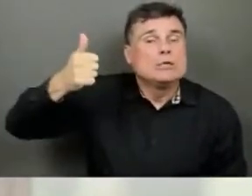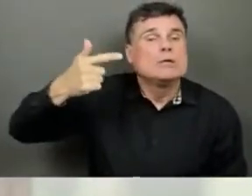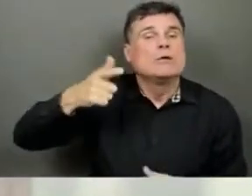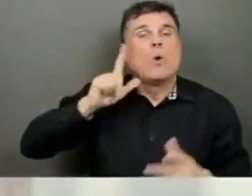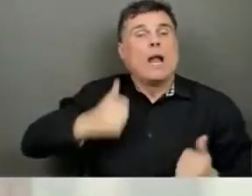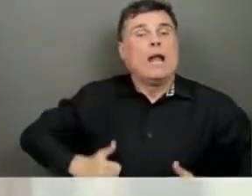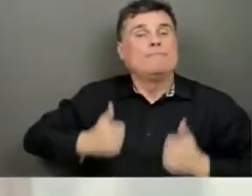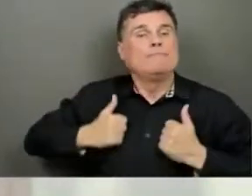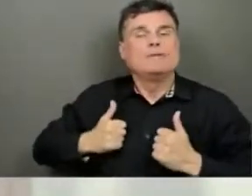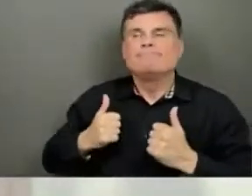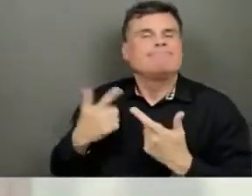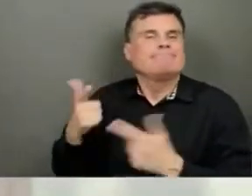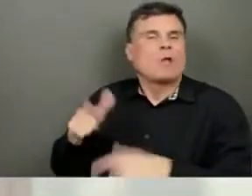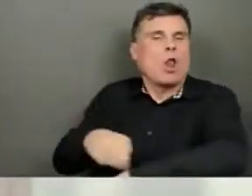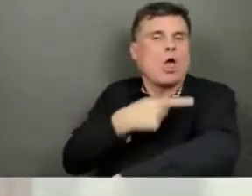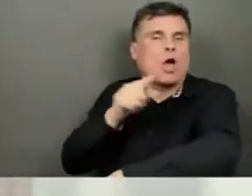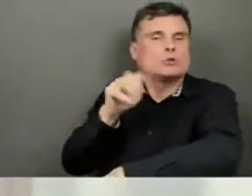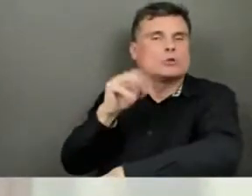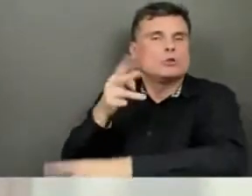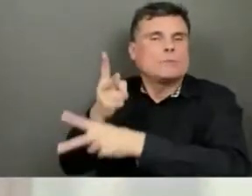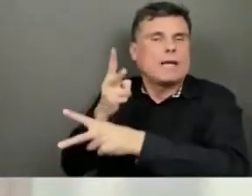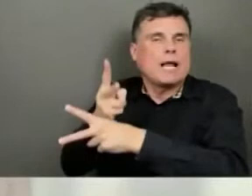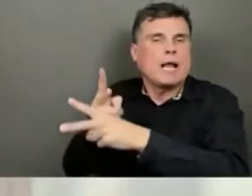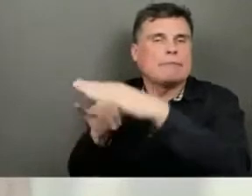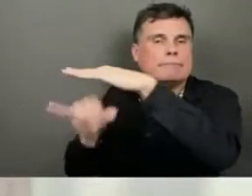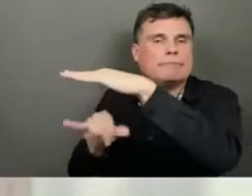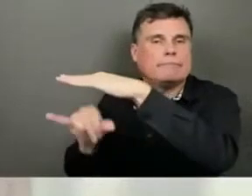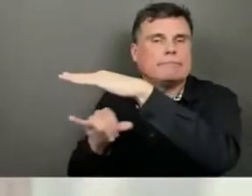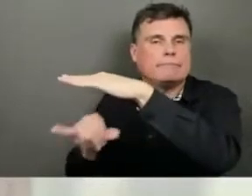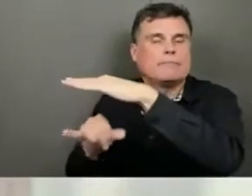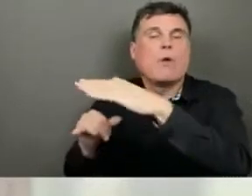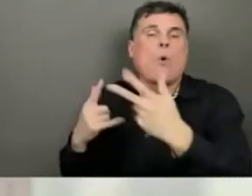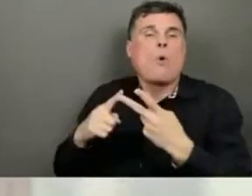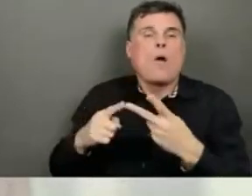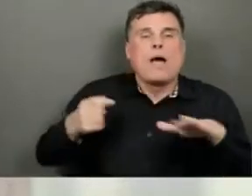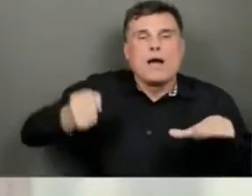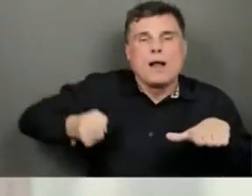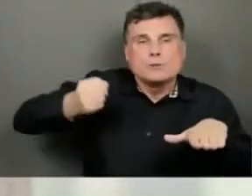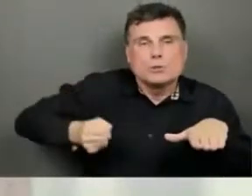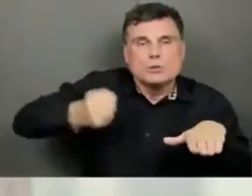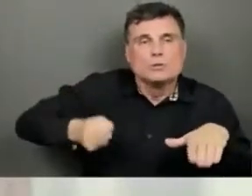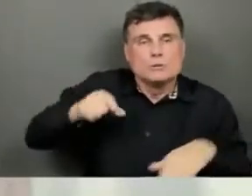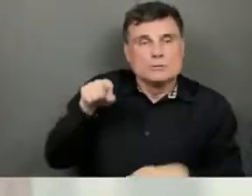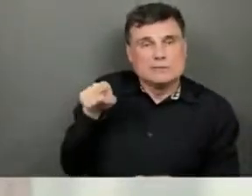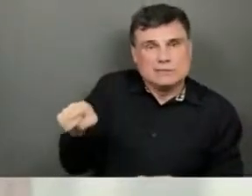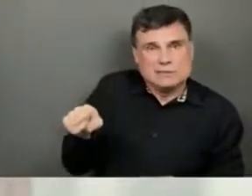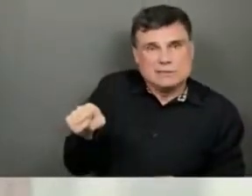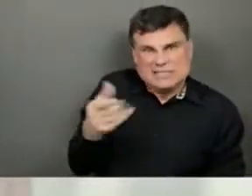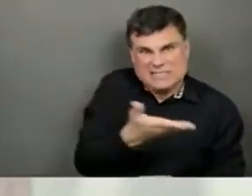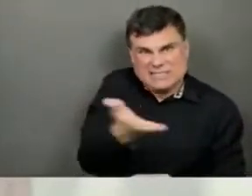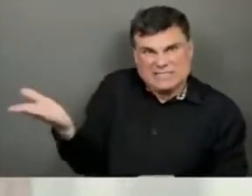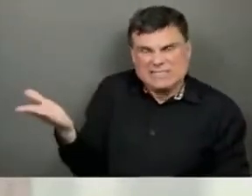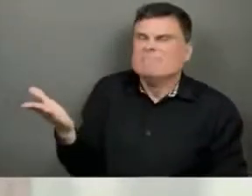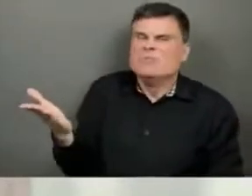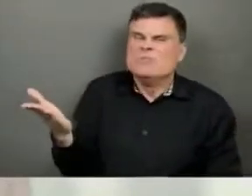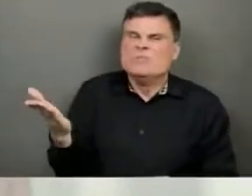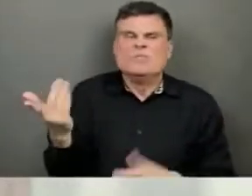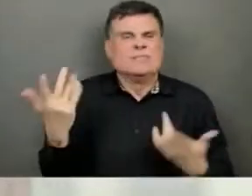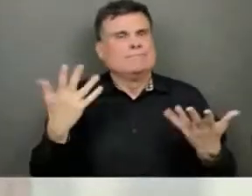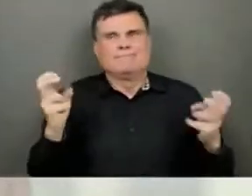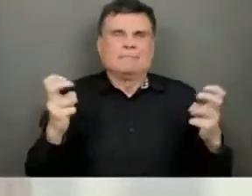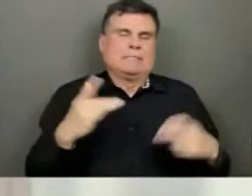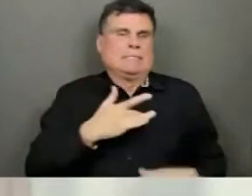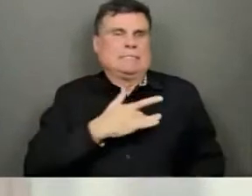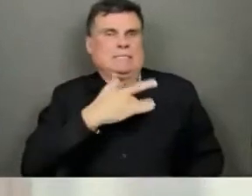our seniors and elders in long-term care have really borne the brunt of this virus. And we know that their